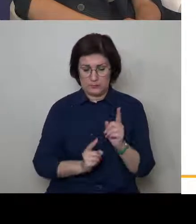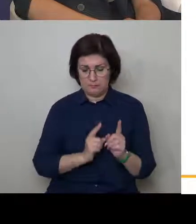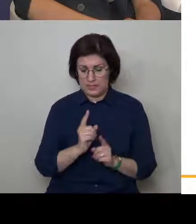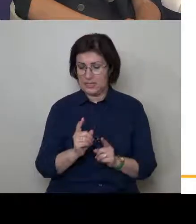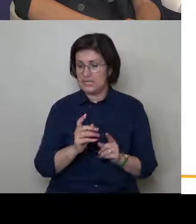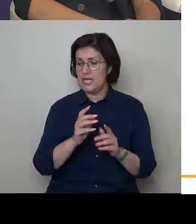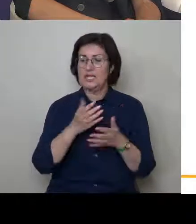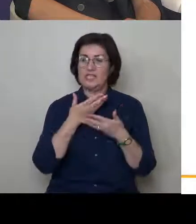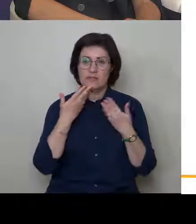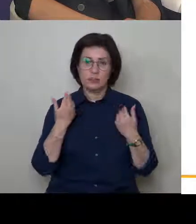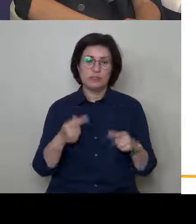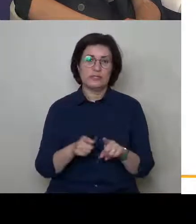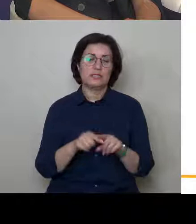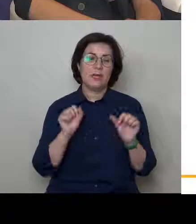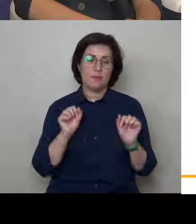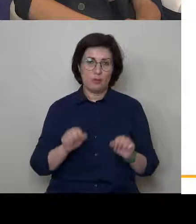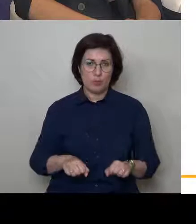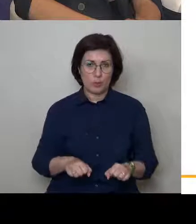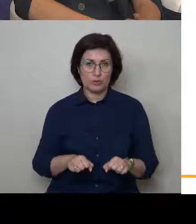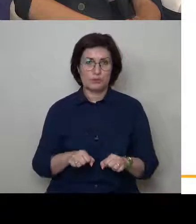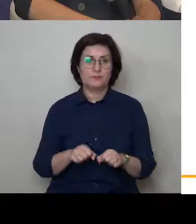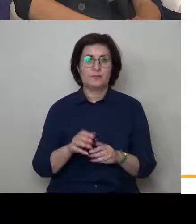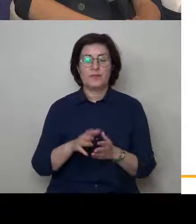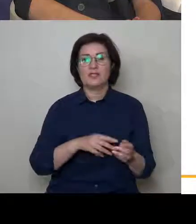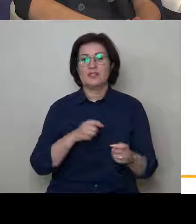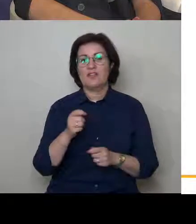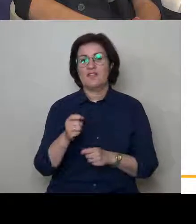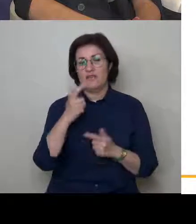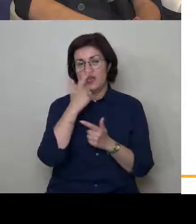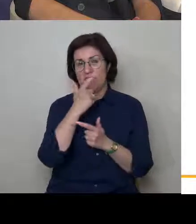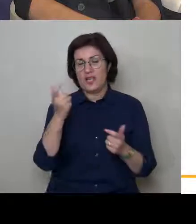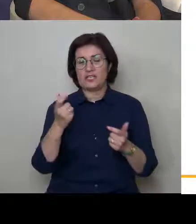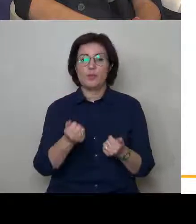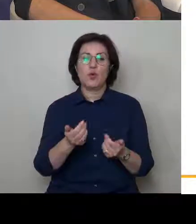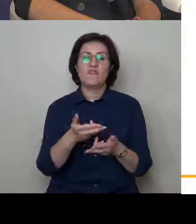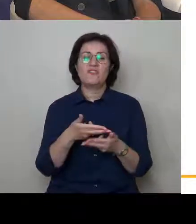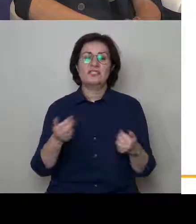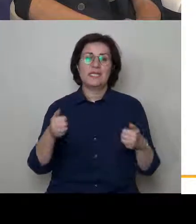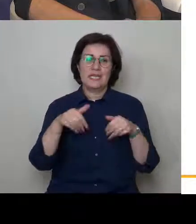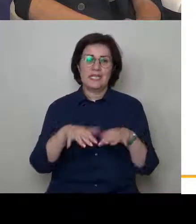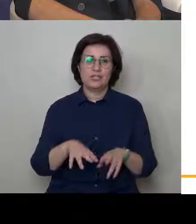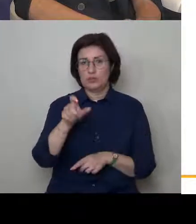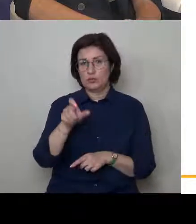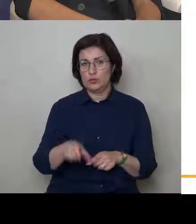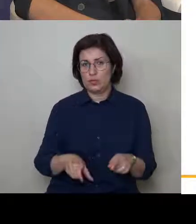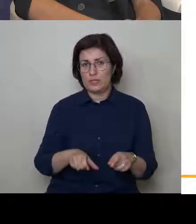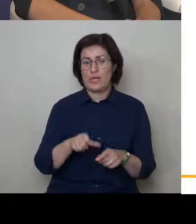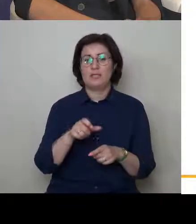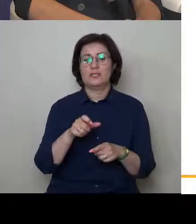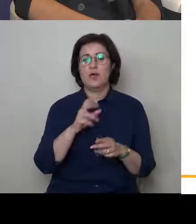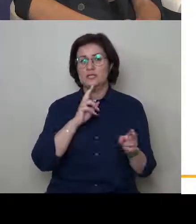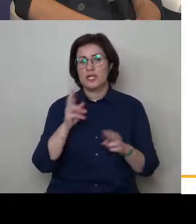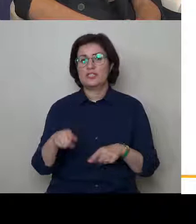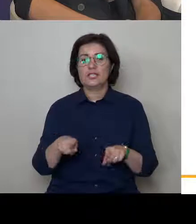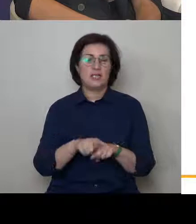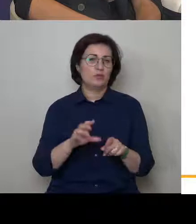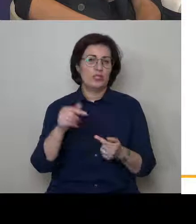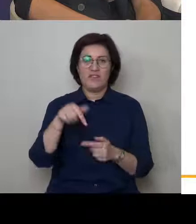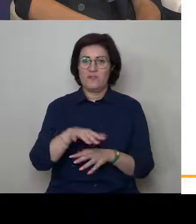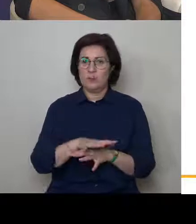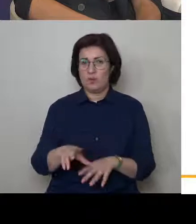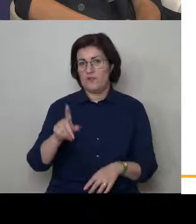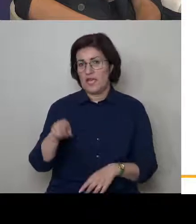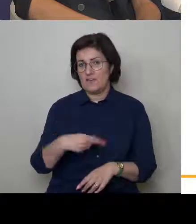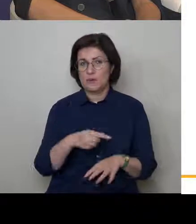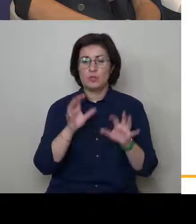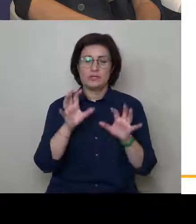of the previous practice, no changes have taken place. One can always say that the